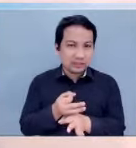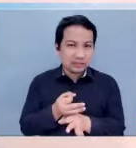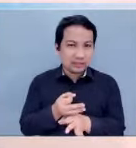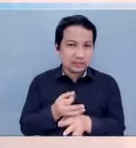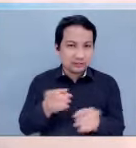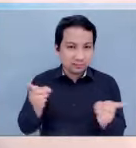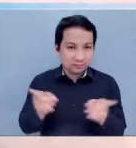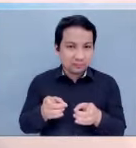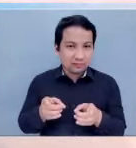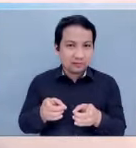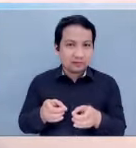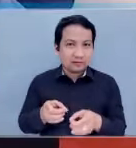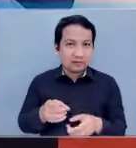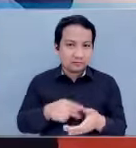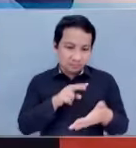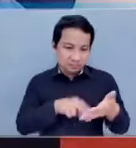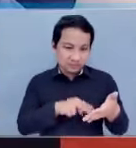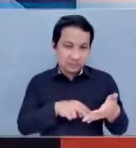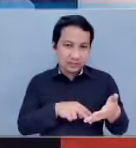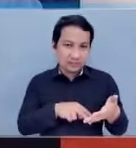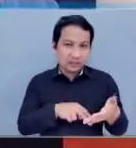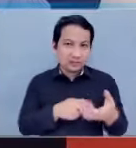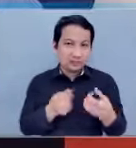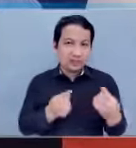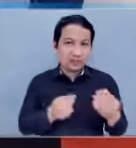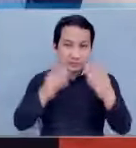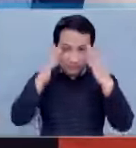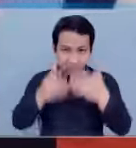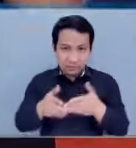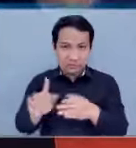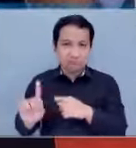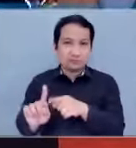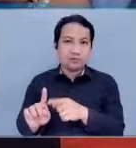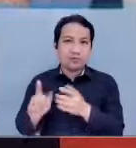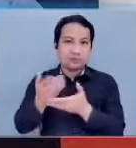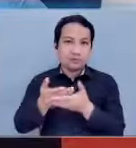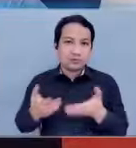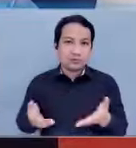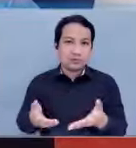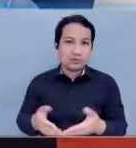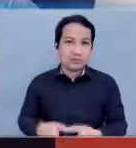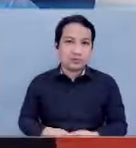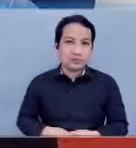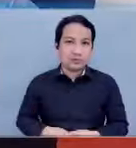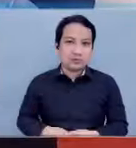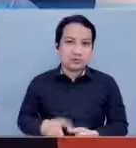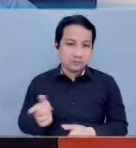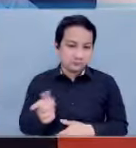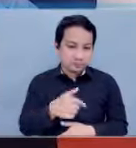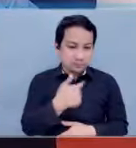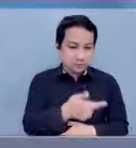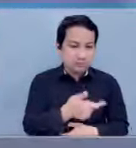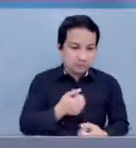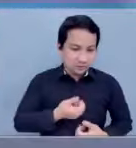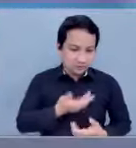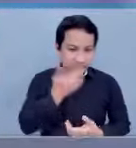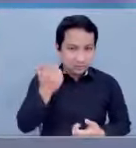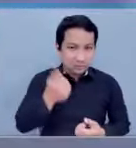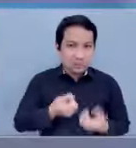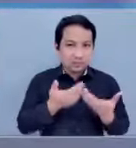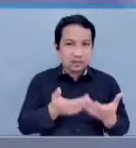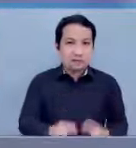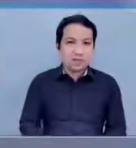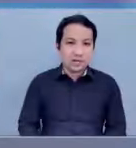you know, reading scripts. So I'd rather just focus on one thing. Para at least mabigay ko yung best ko talaga. Yeah, kasi the way